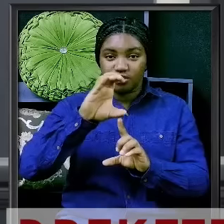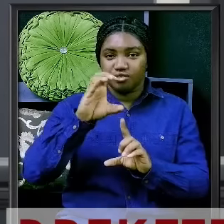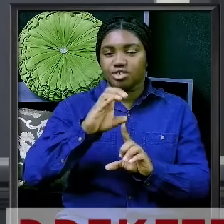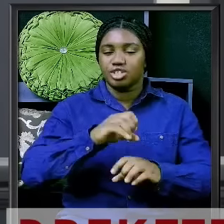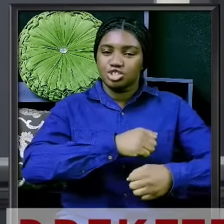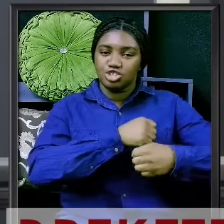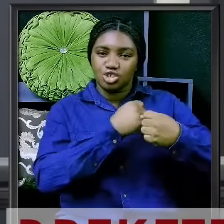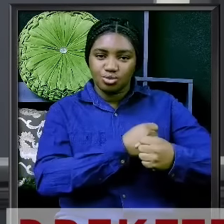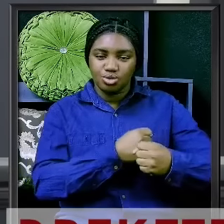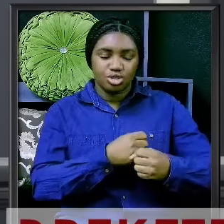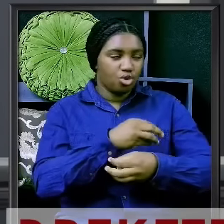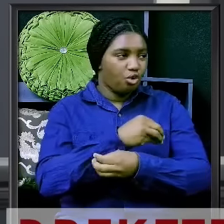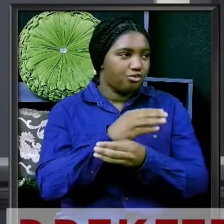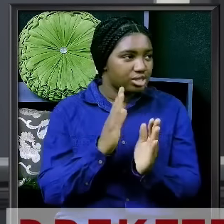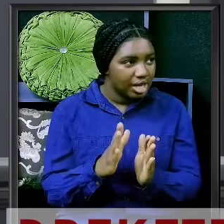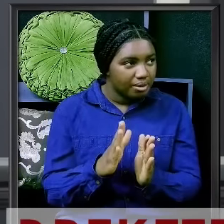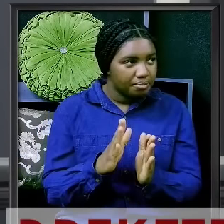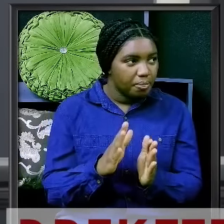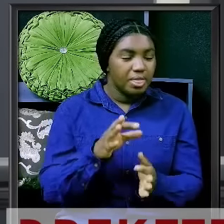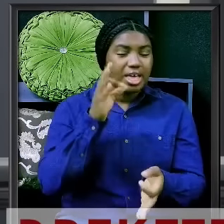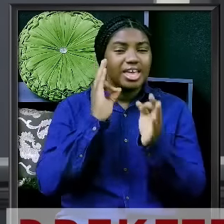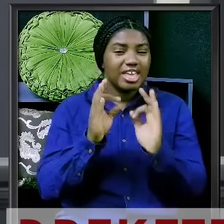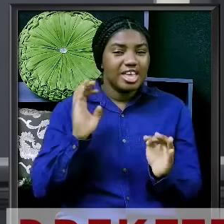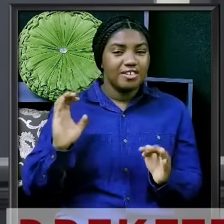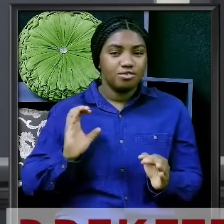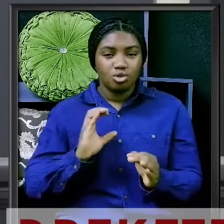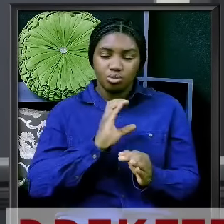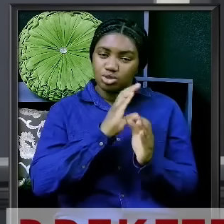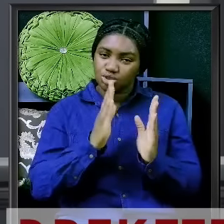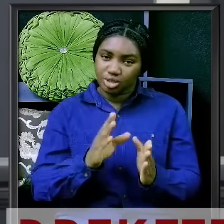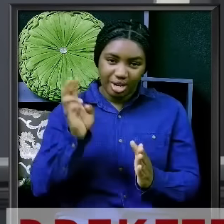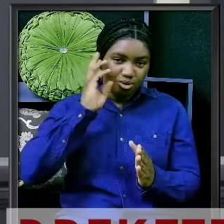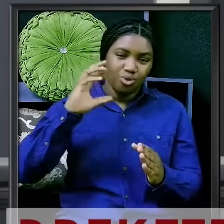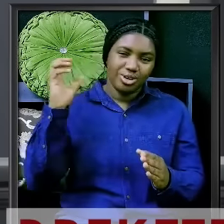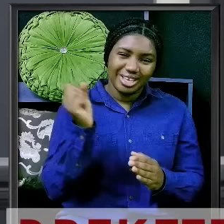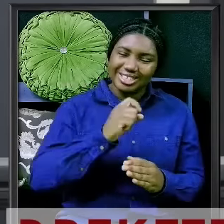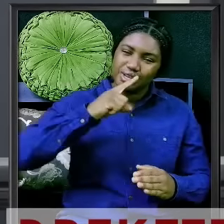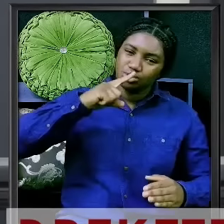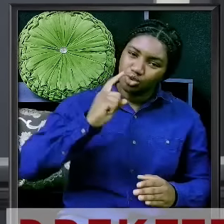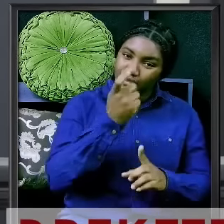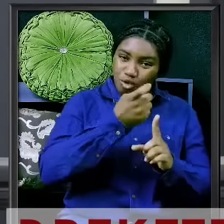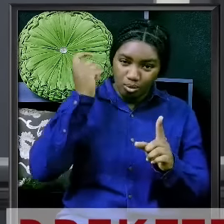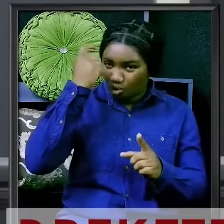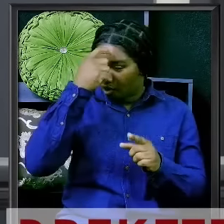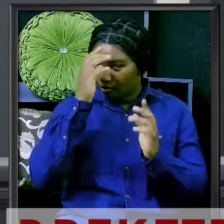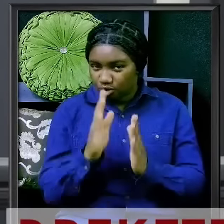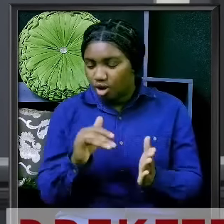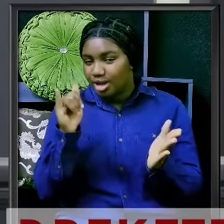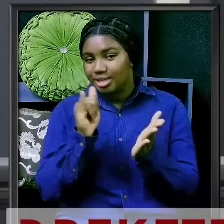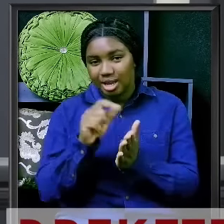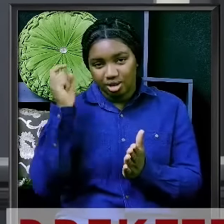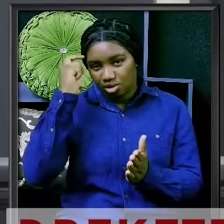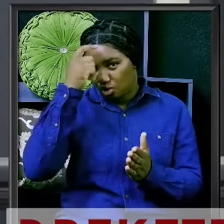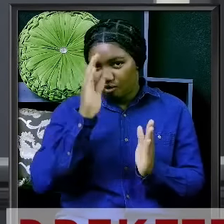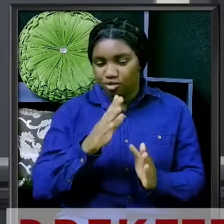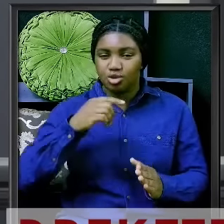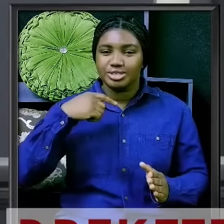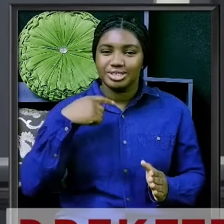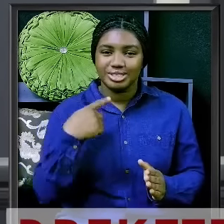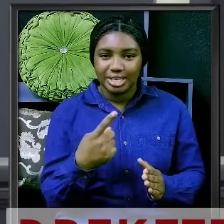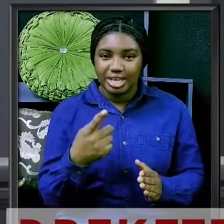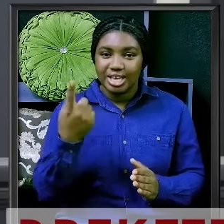I be even one talk say if commissioner go fit get that assurance from governor, give us say governor don't hear. Governor they say governor